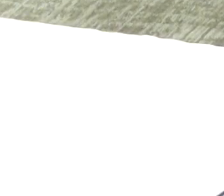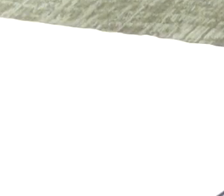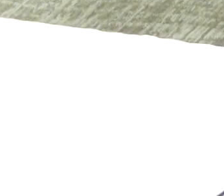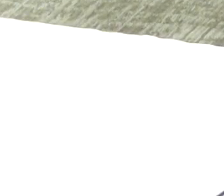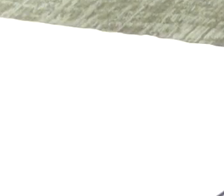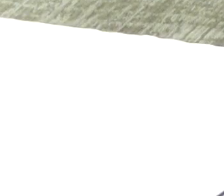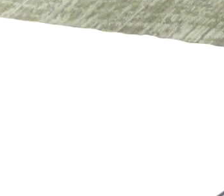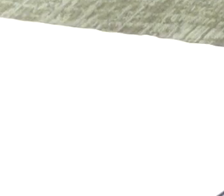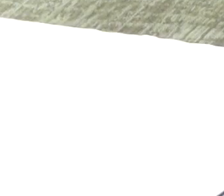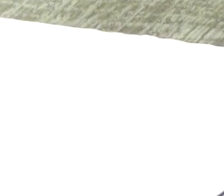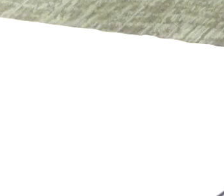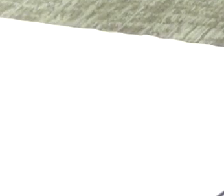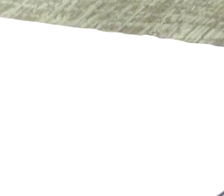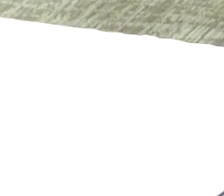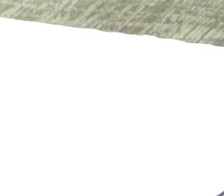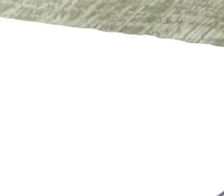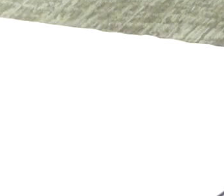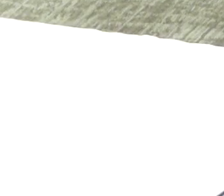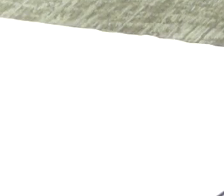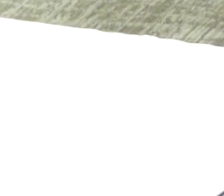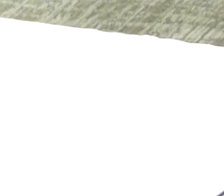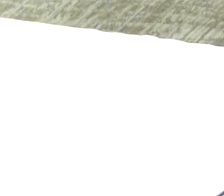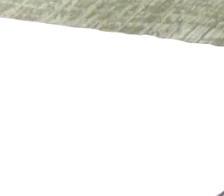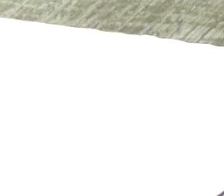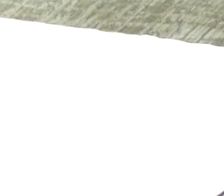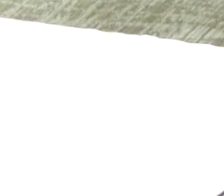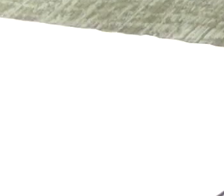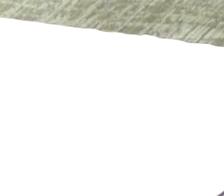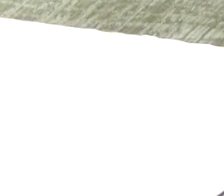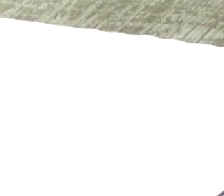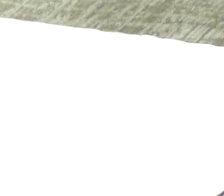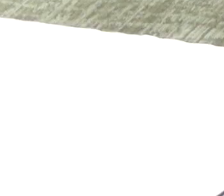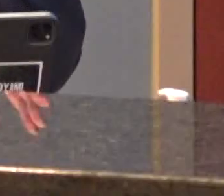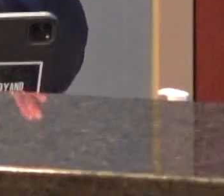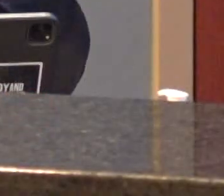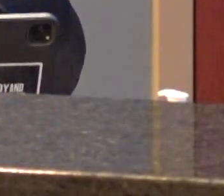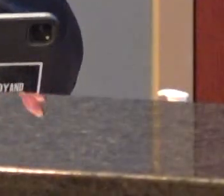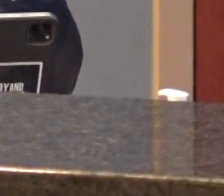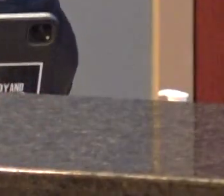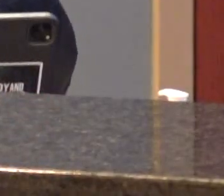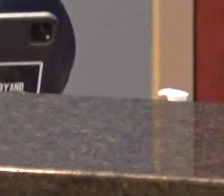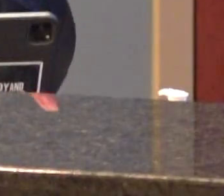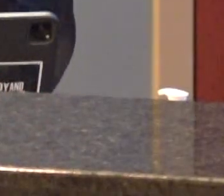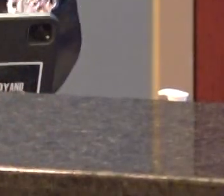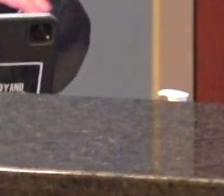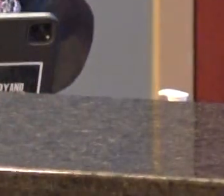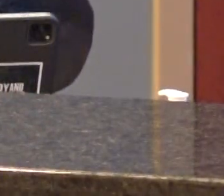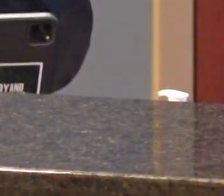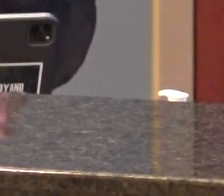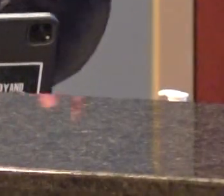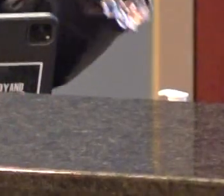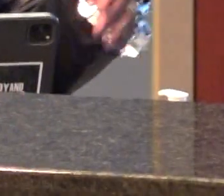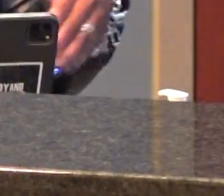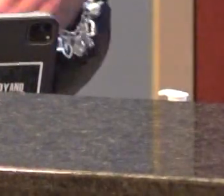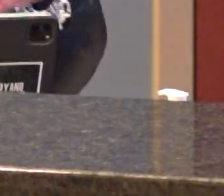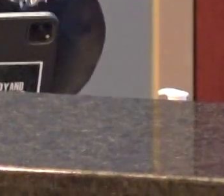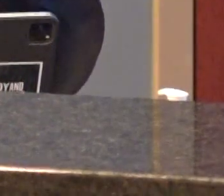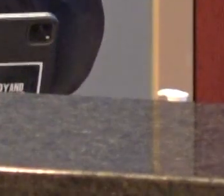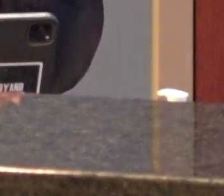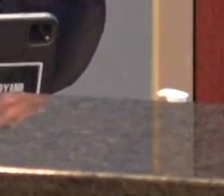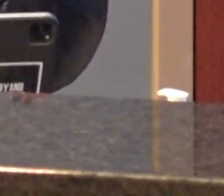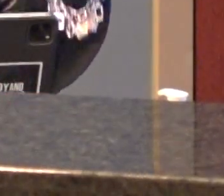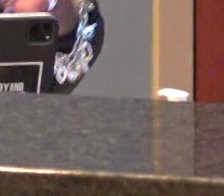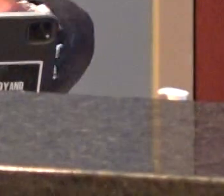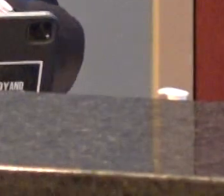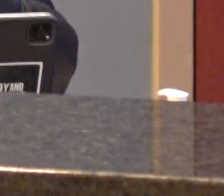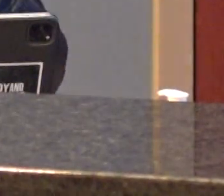if not sooner than that. Because I know some of the things, were particular timed windows, and as we continue to do